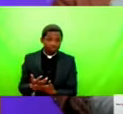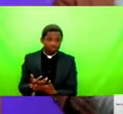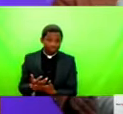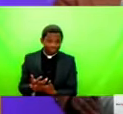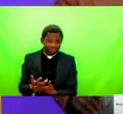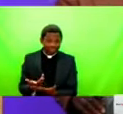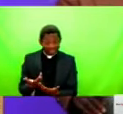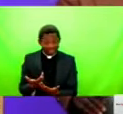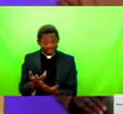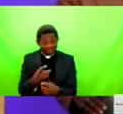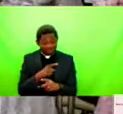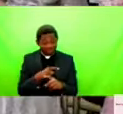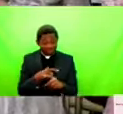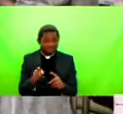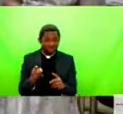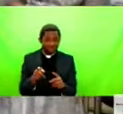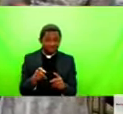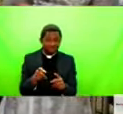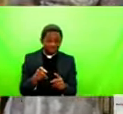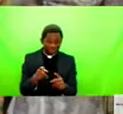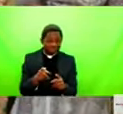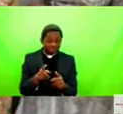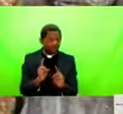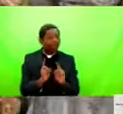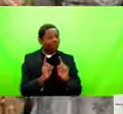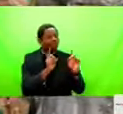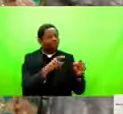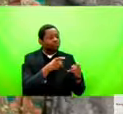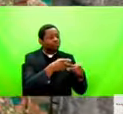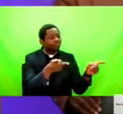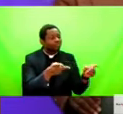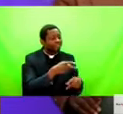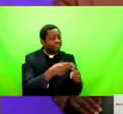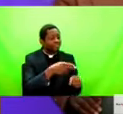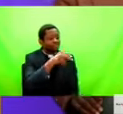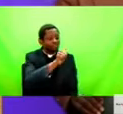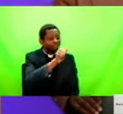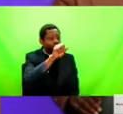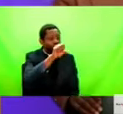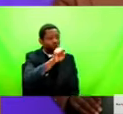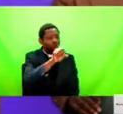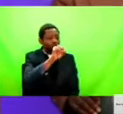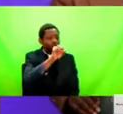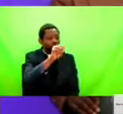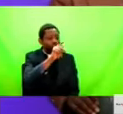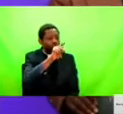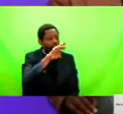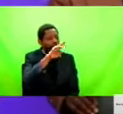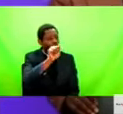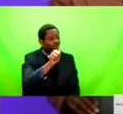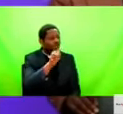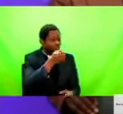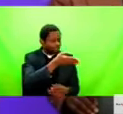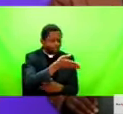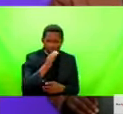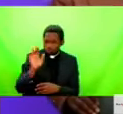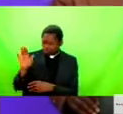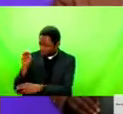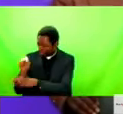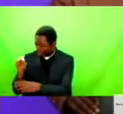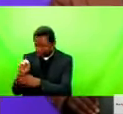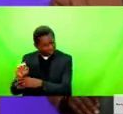prayer. And I went to Asokwa. But this man's ministry is amazing. With a